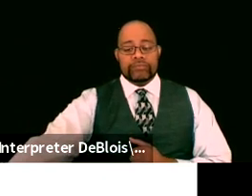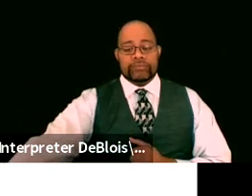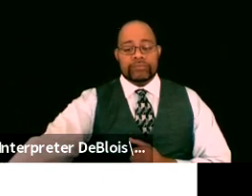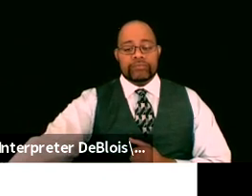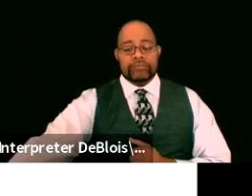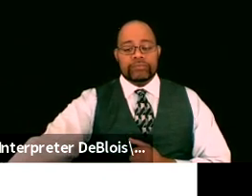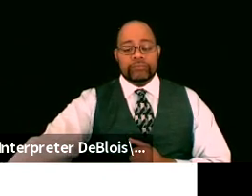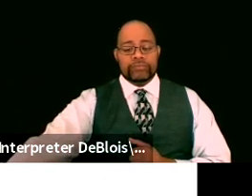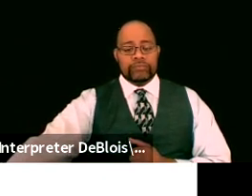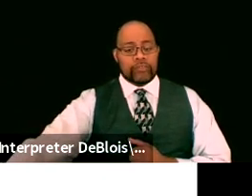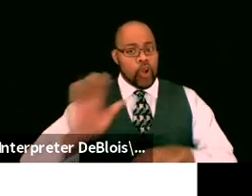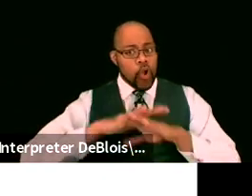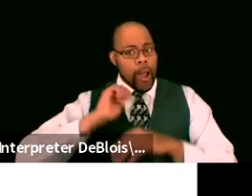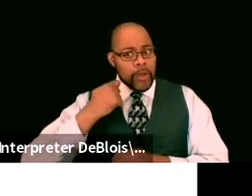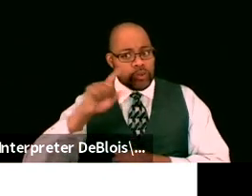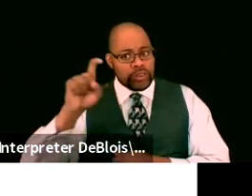Are you muted?